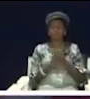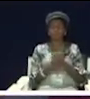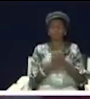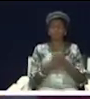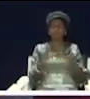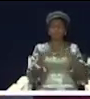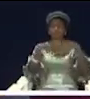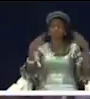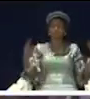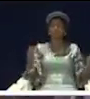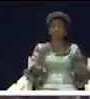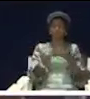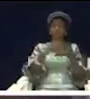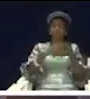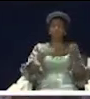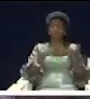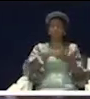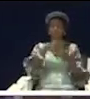Reveal it to me tonight.